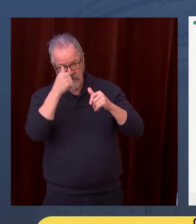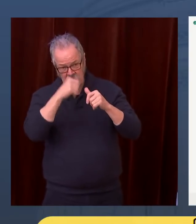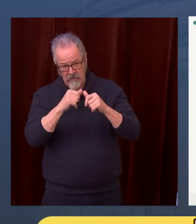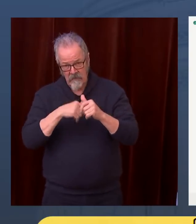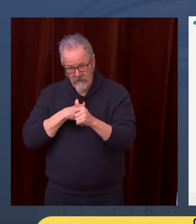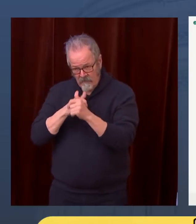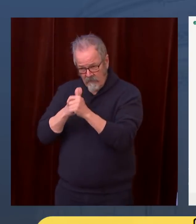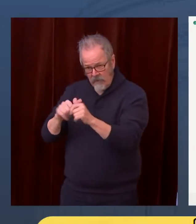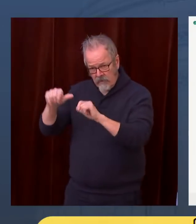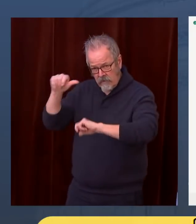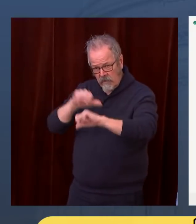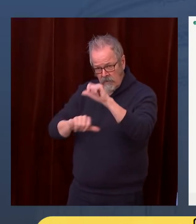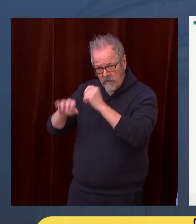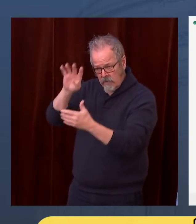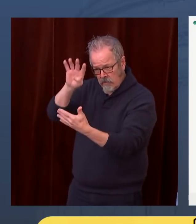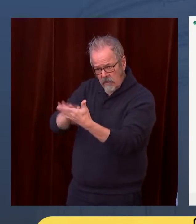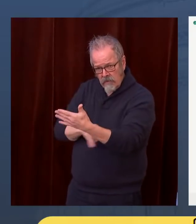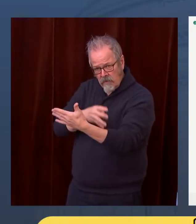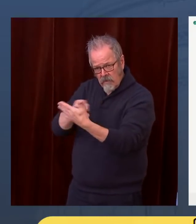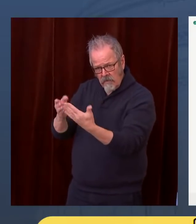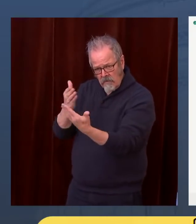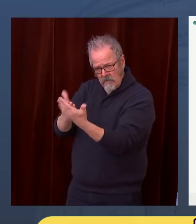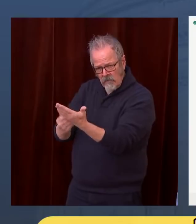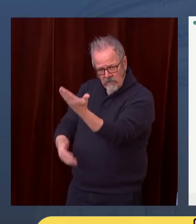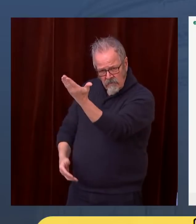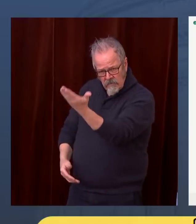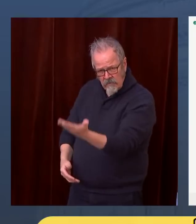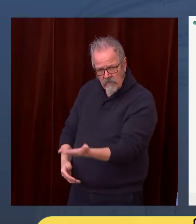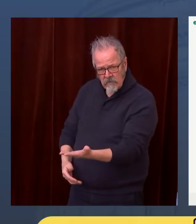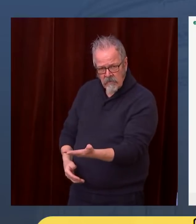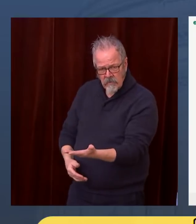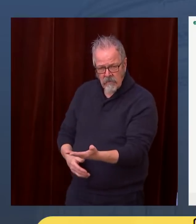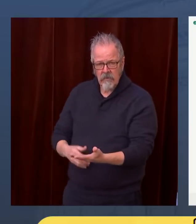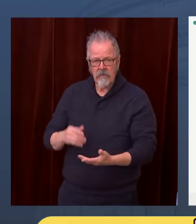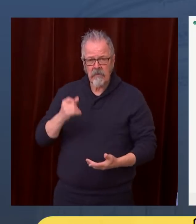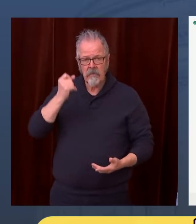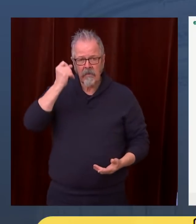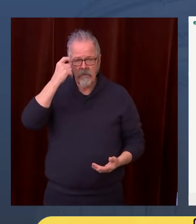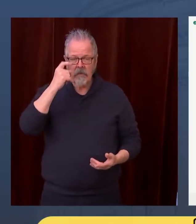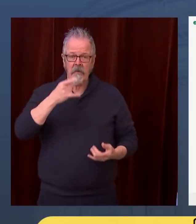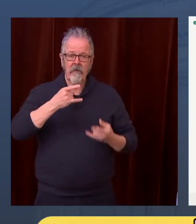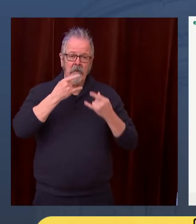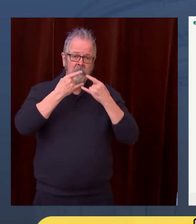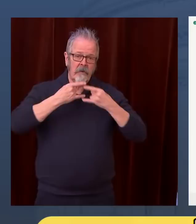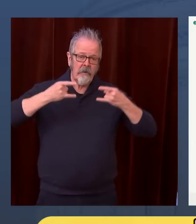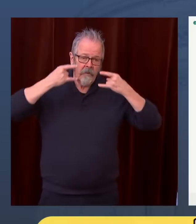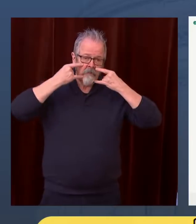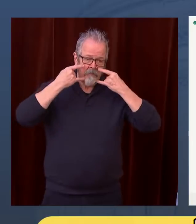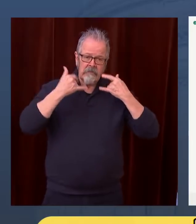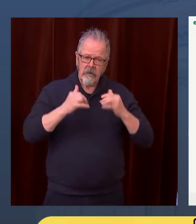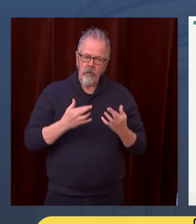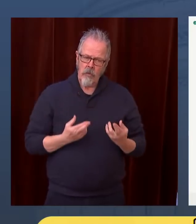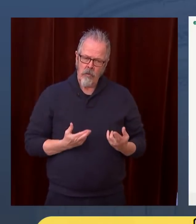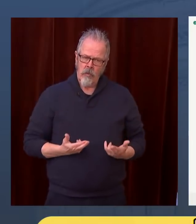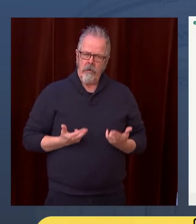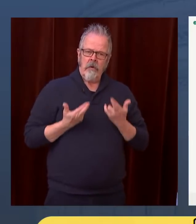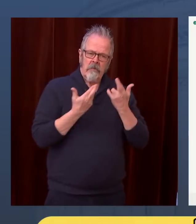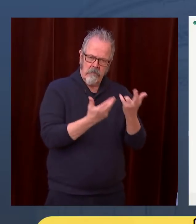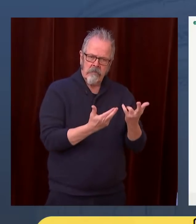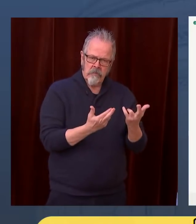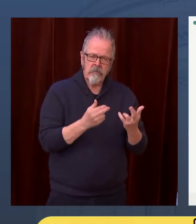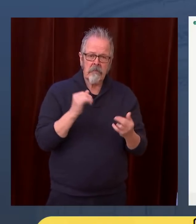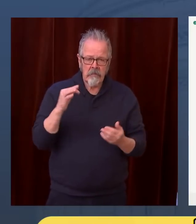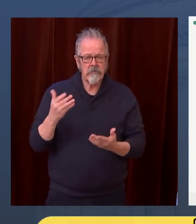still be recommended from a public health standpoint, and by the way, they are, and we also strongly recommend vaccines and